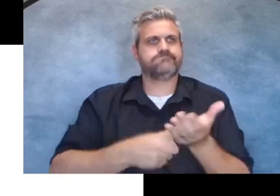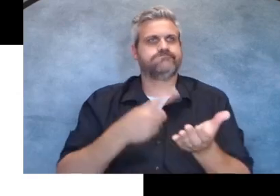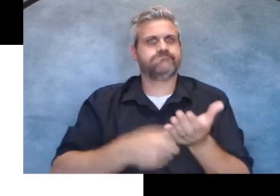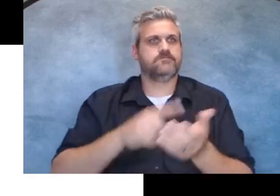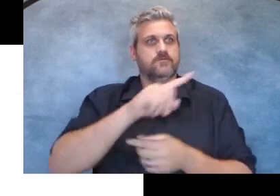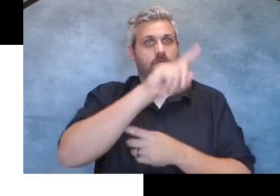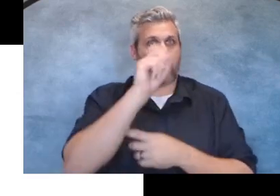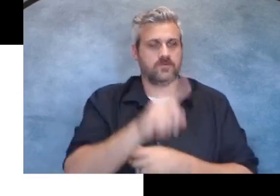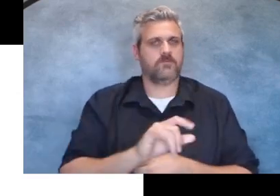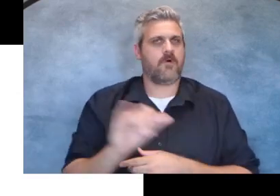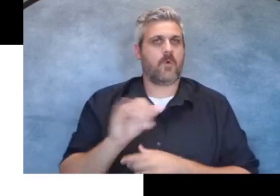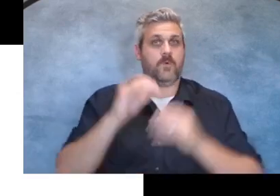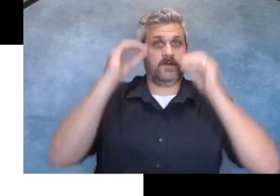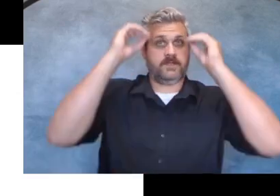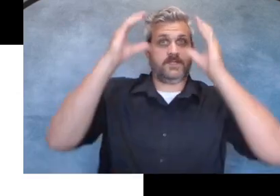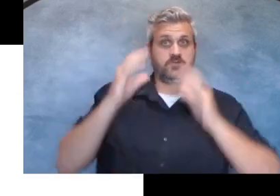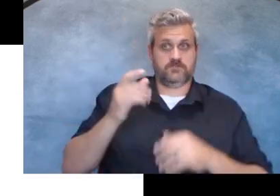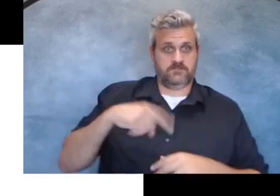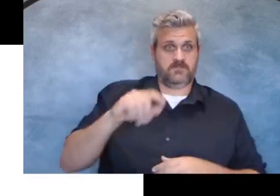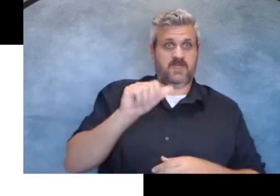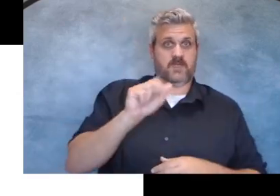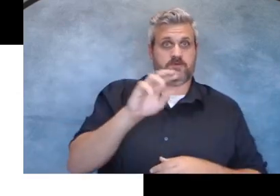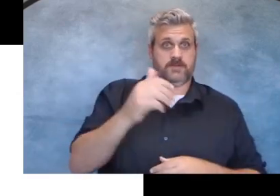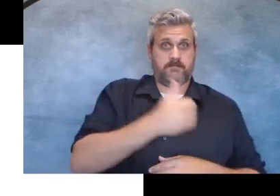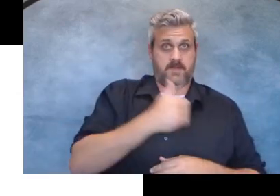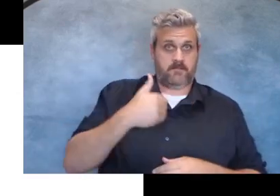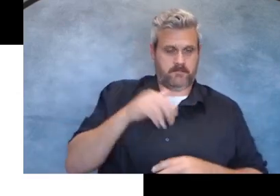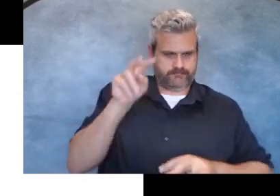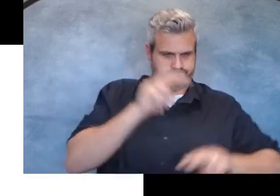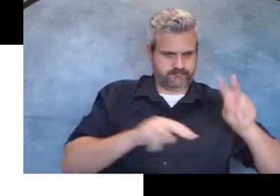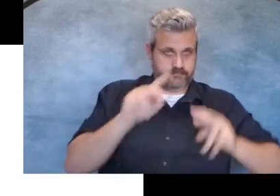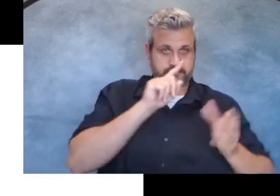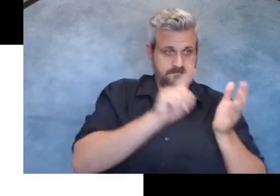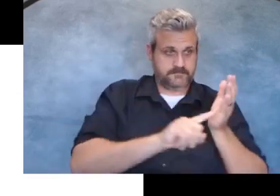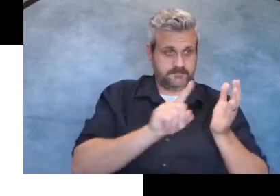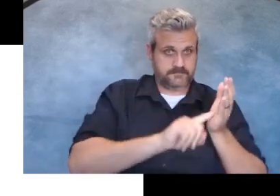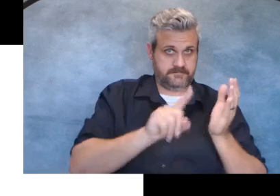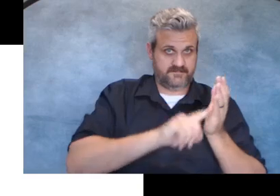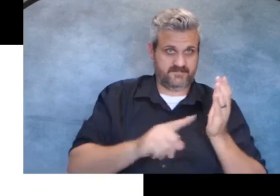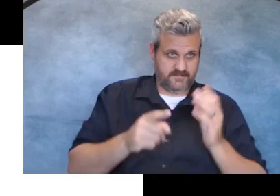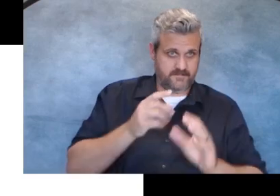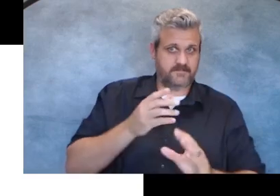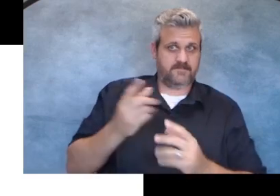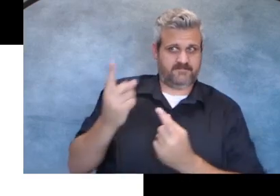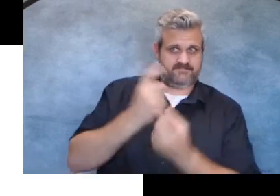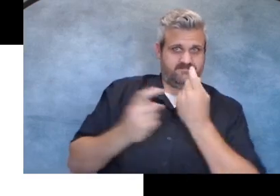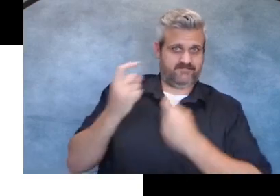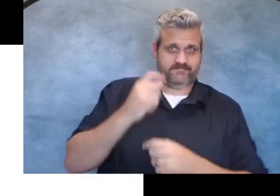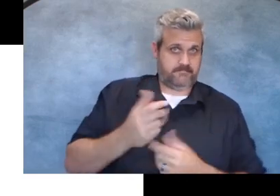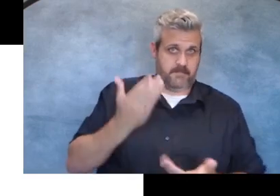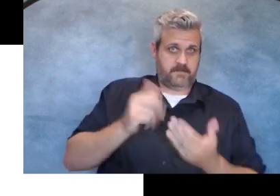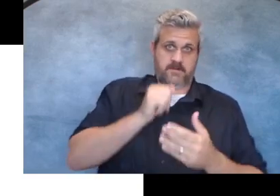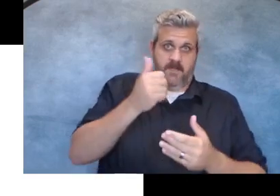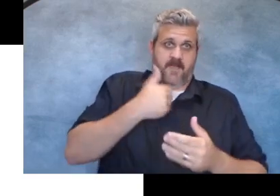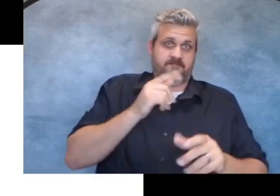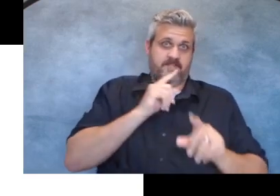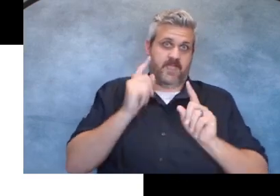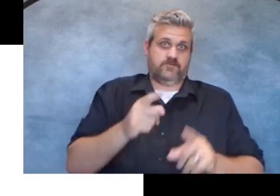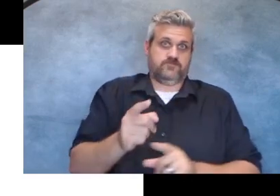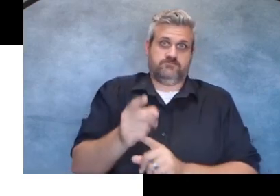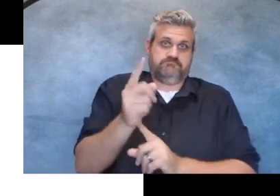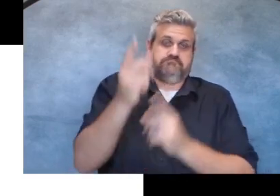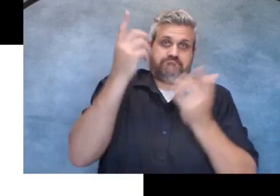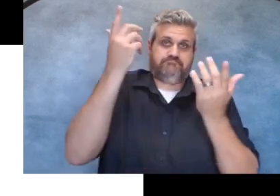the questions, but also for the teacher or ARC members to review and research information for questions they might not have answers to right